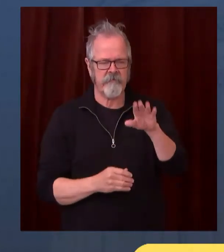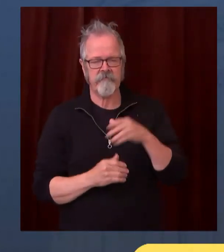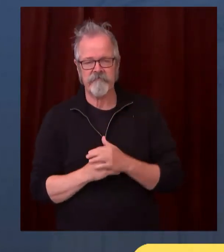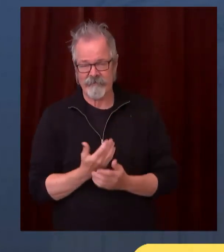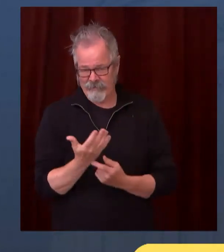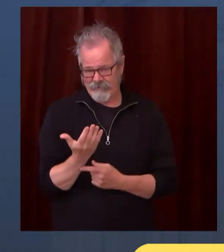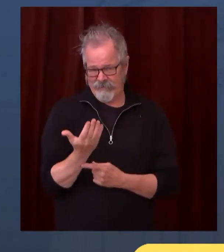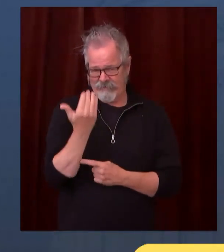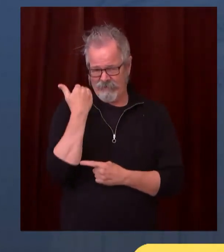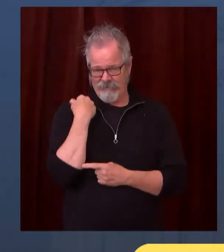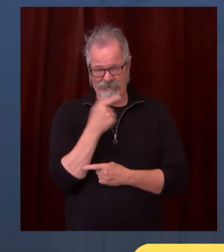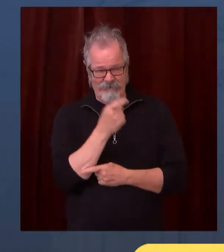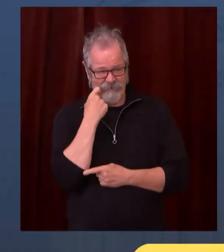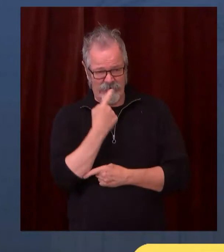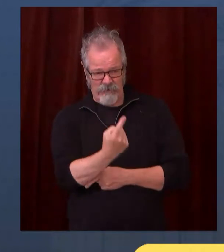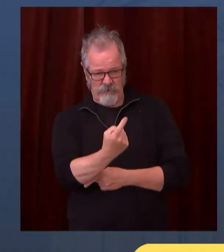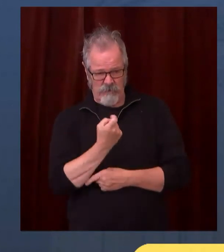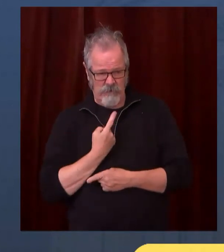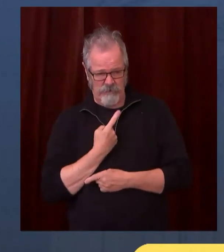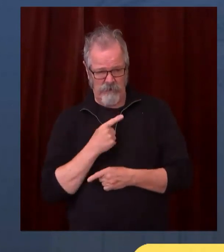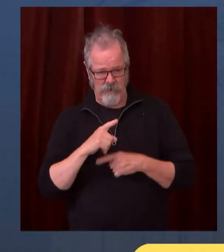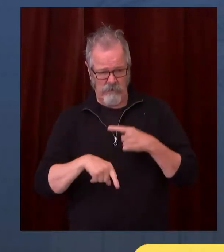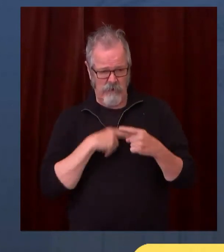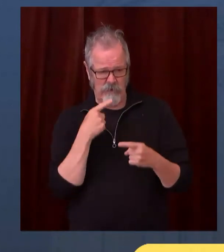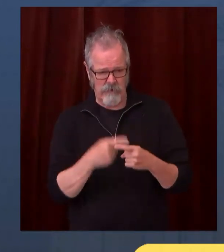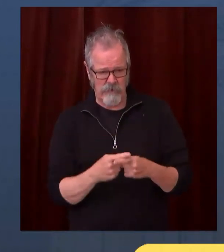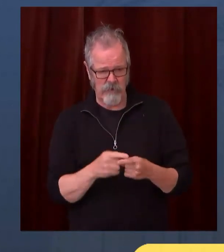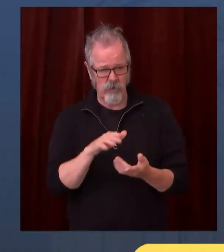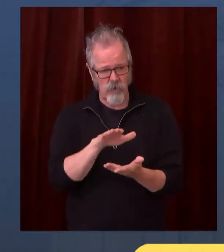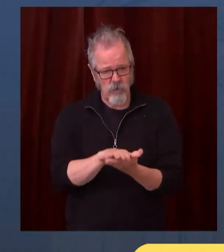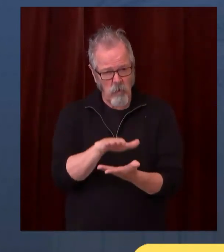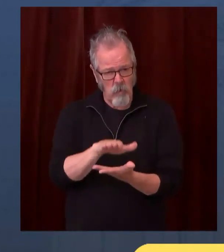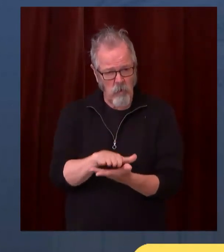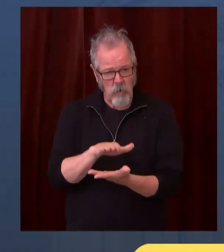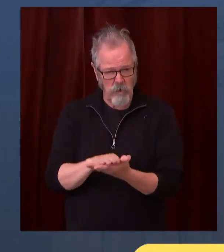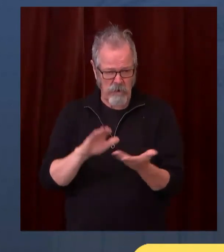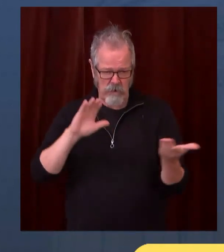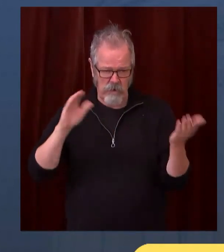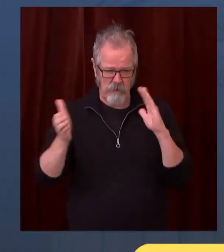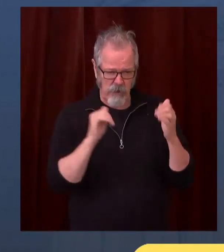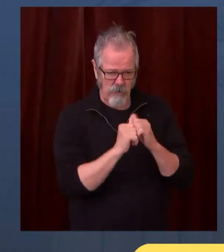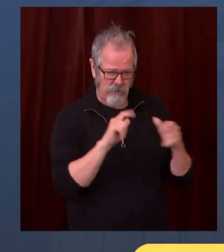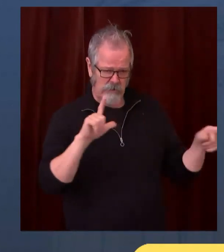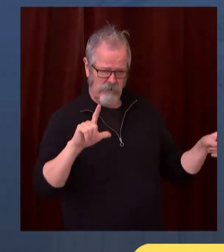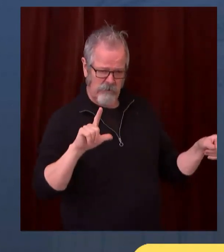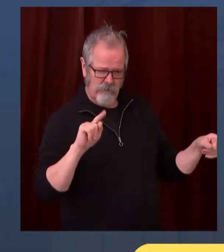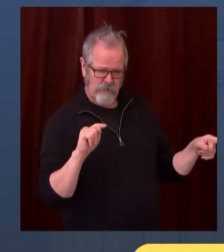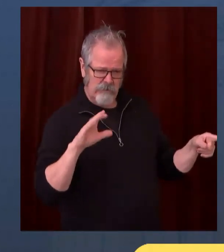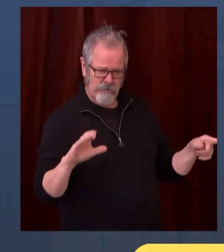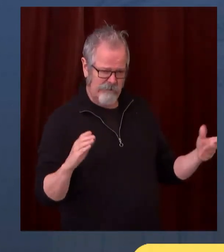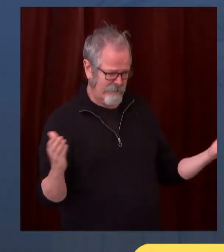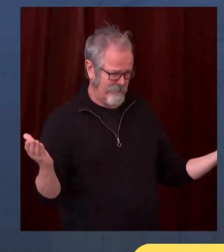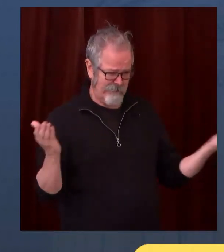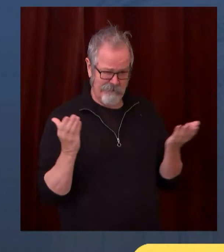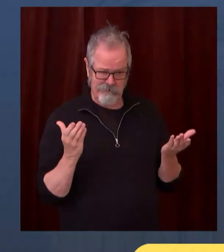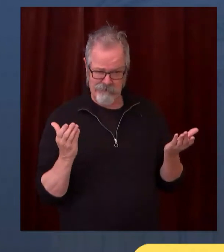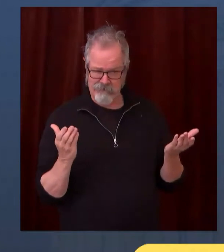are making a recommendation about the closure of schools at the same time we're allowing more visitation in long-term care